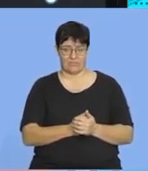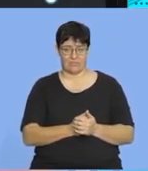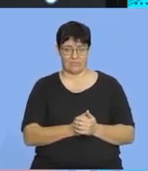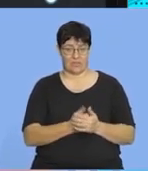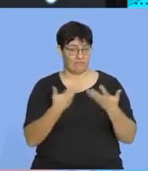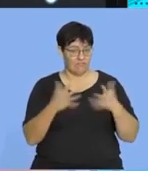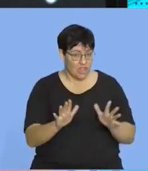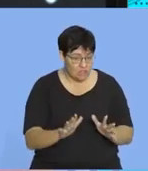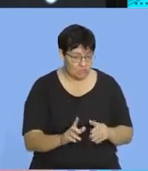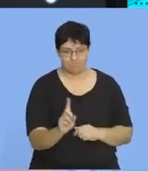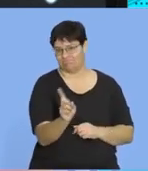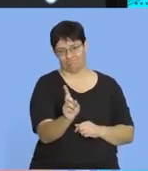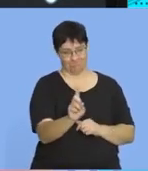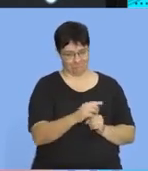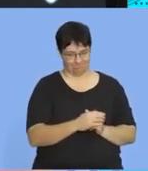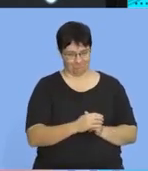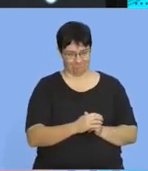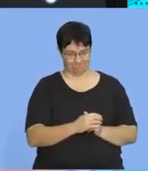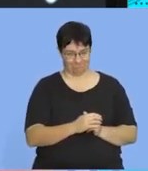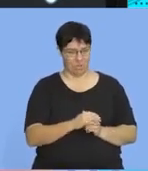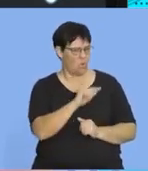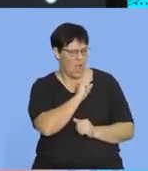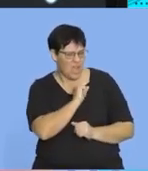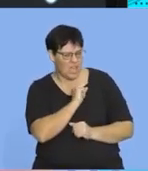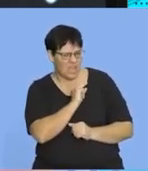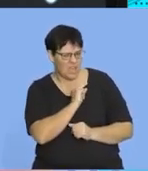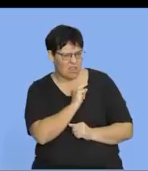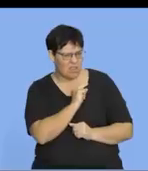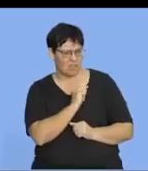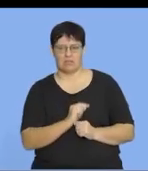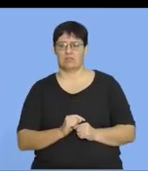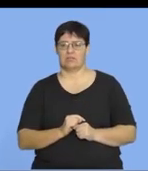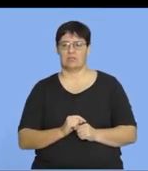But we're not finished for 2 reasons.